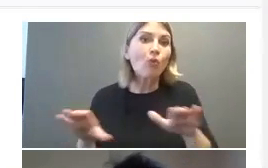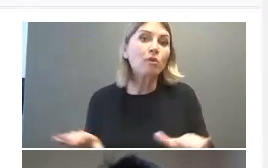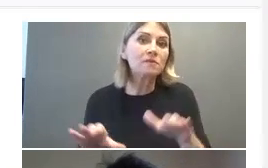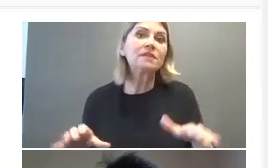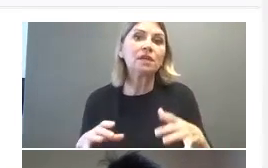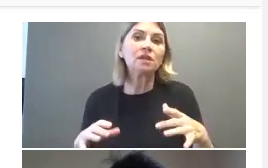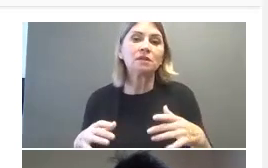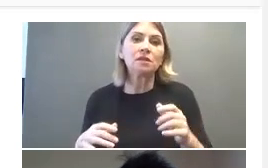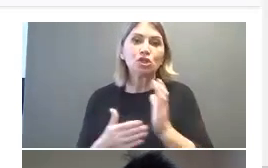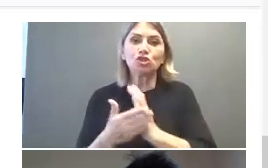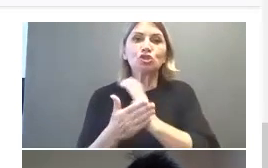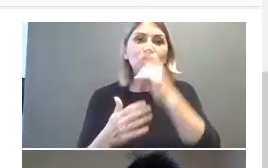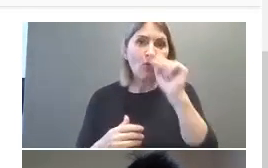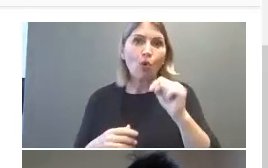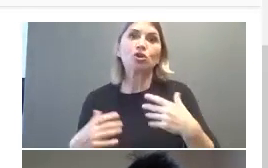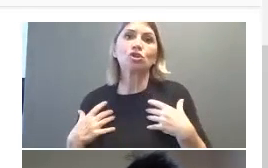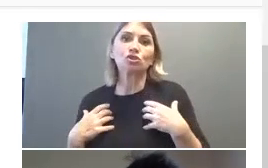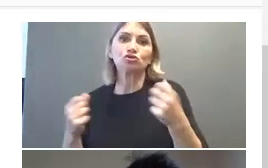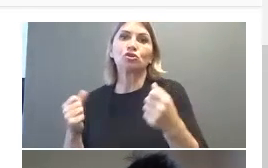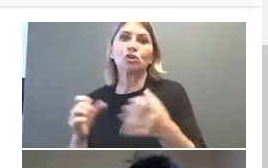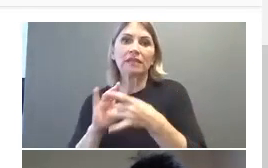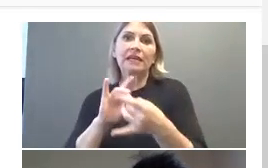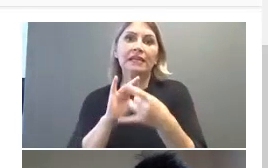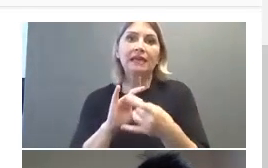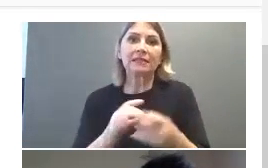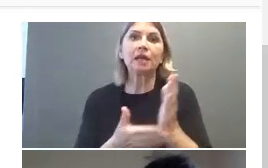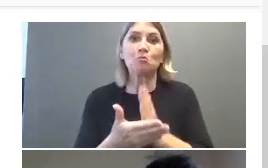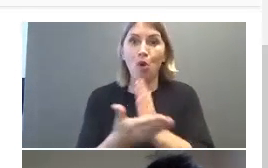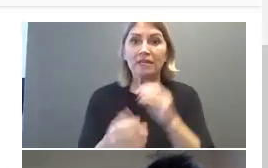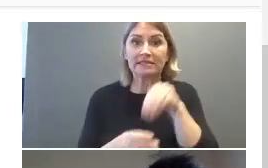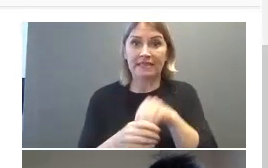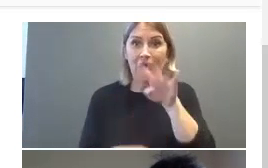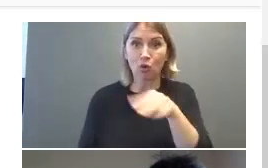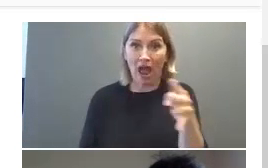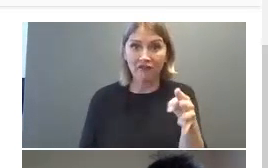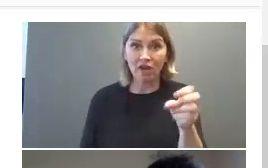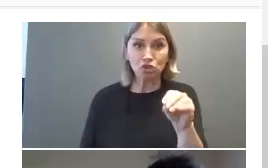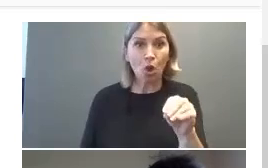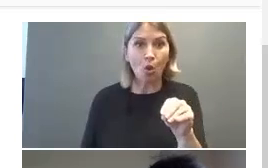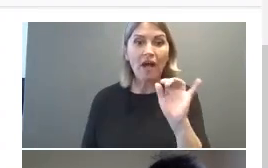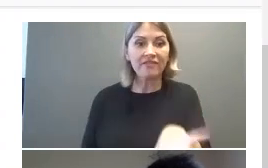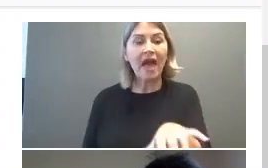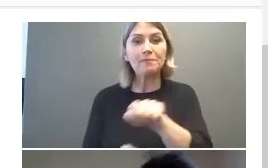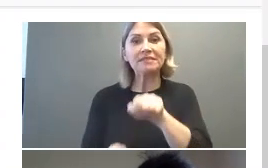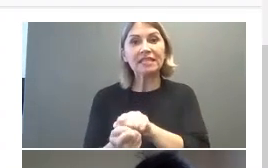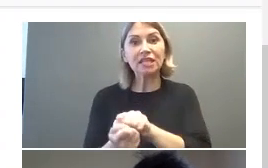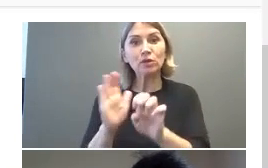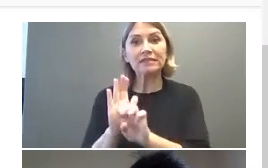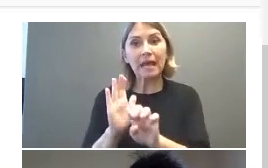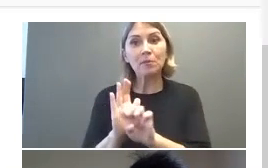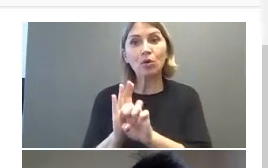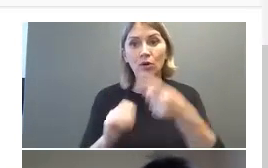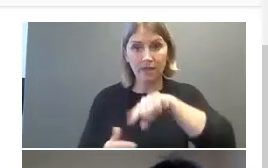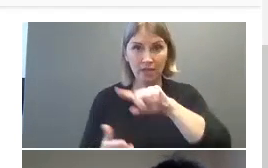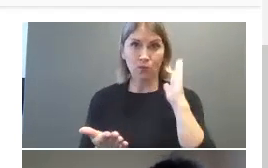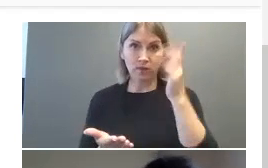strongly searches for strongly connected components in this particular graph here. So I will be going over this particular example, but before I